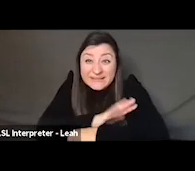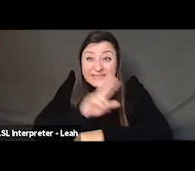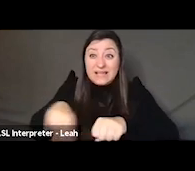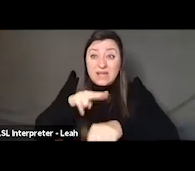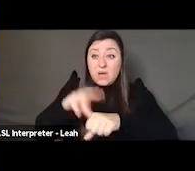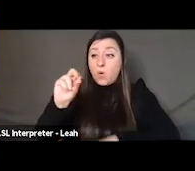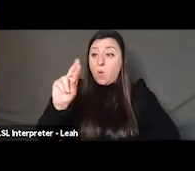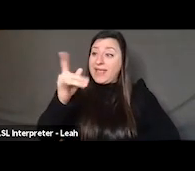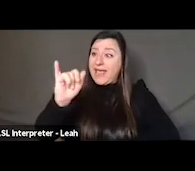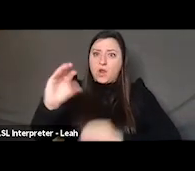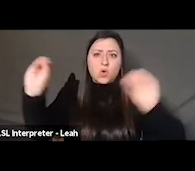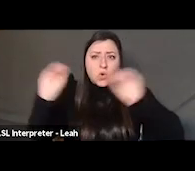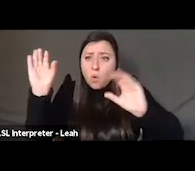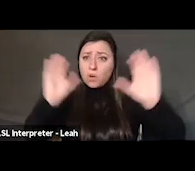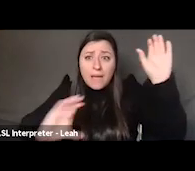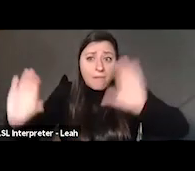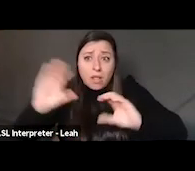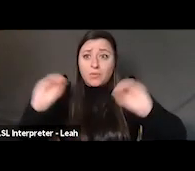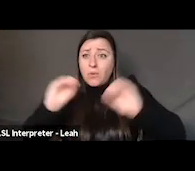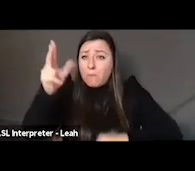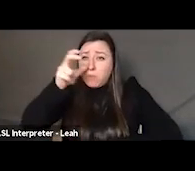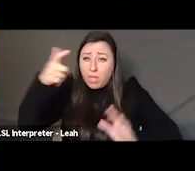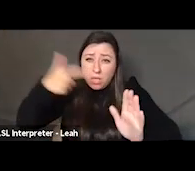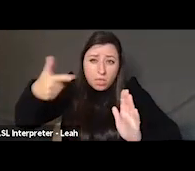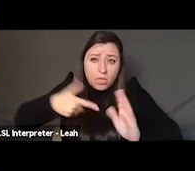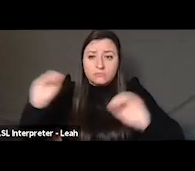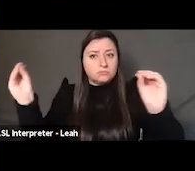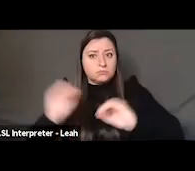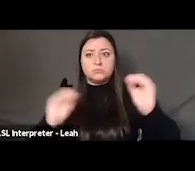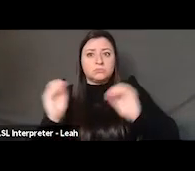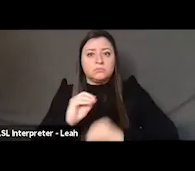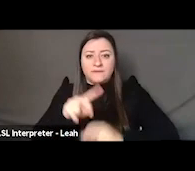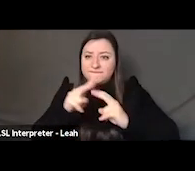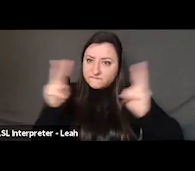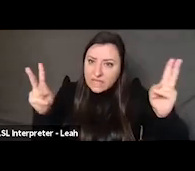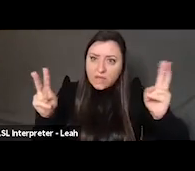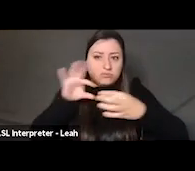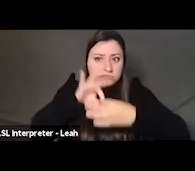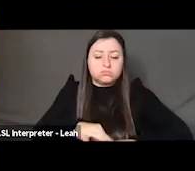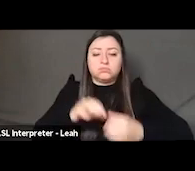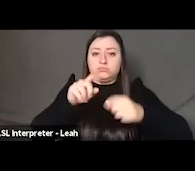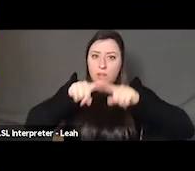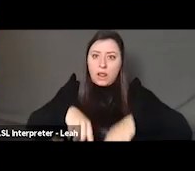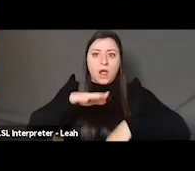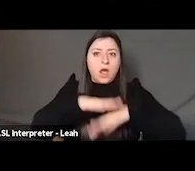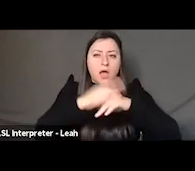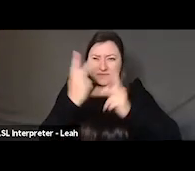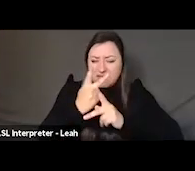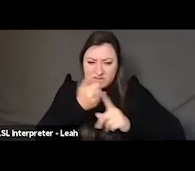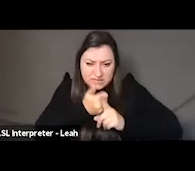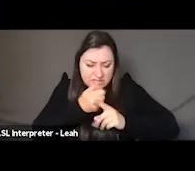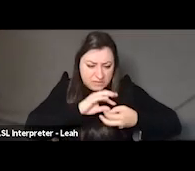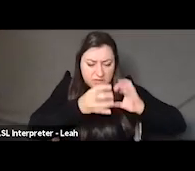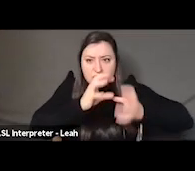no pesticides that are used in it. They are very biodiverse, they rely on figuring out the native ecology of the place and using